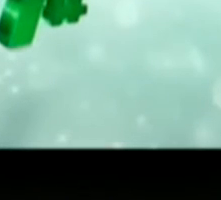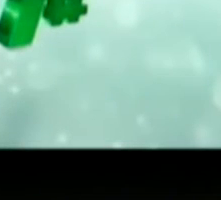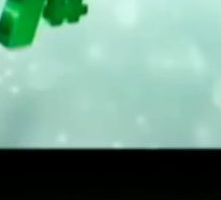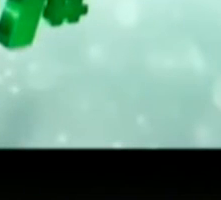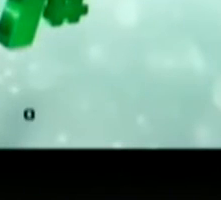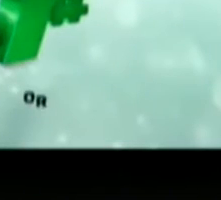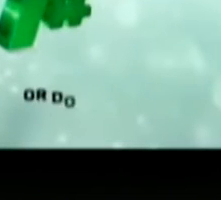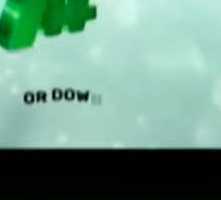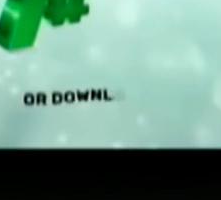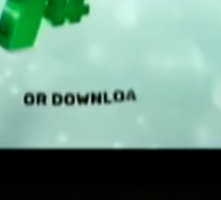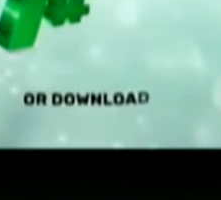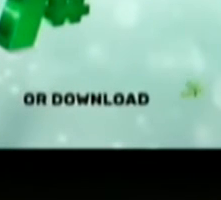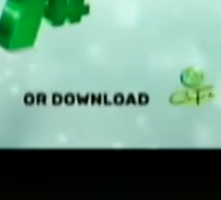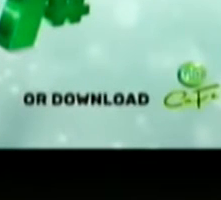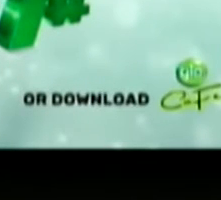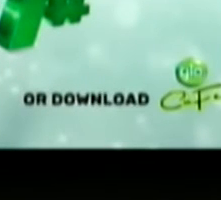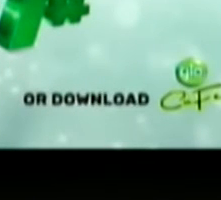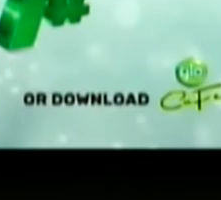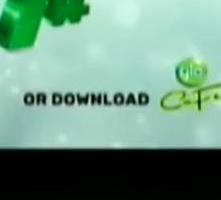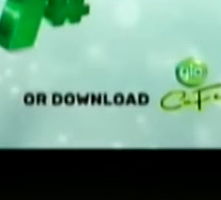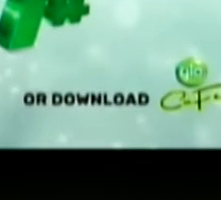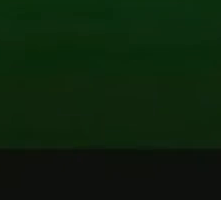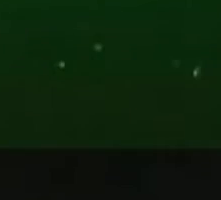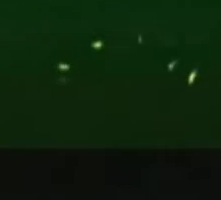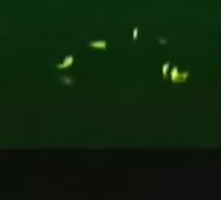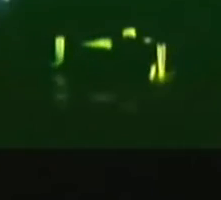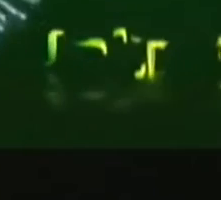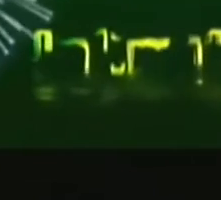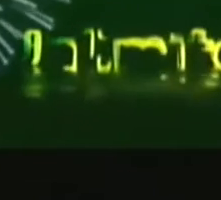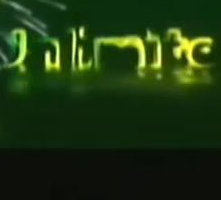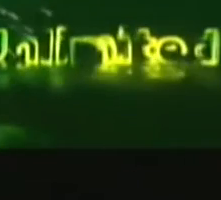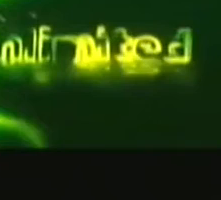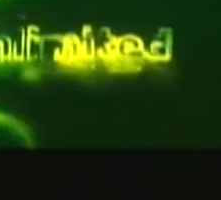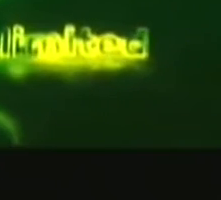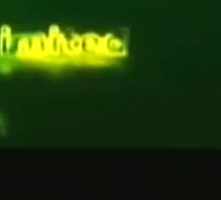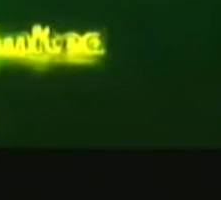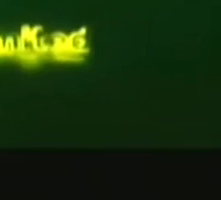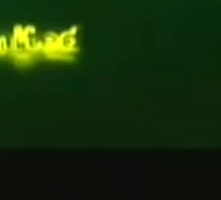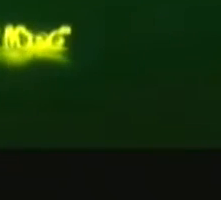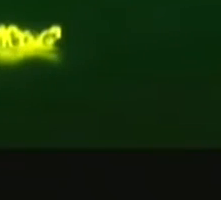SIM today or dial *777# for existing Glow customers.